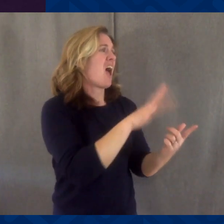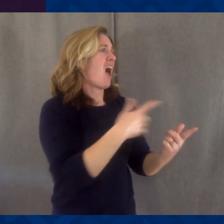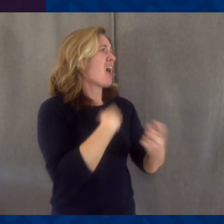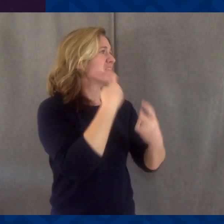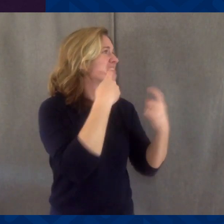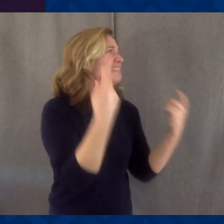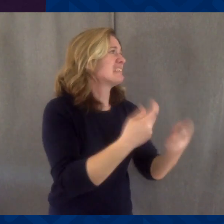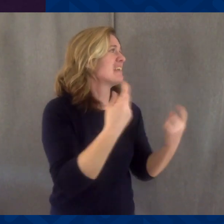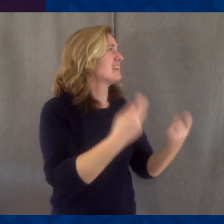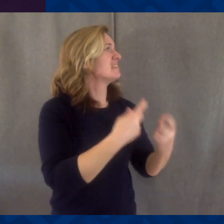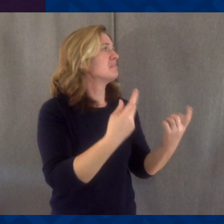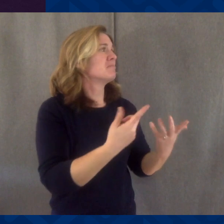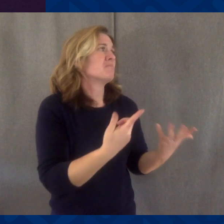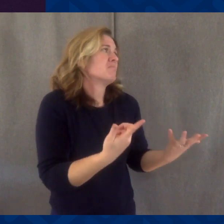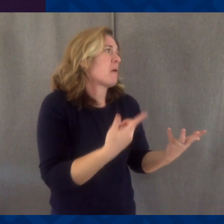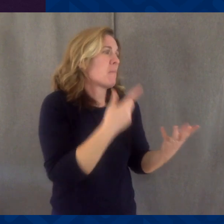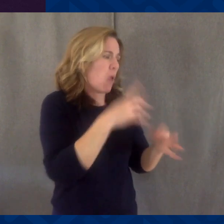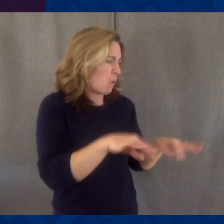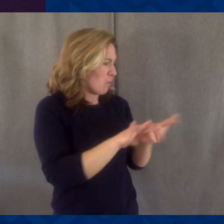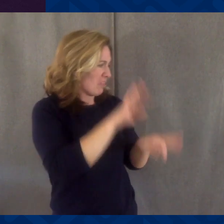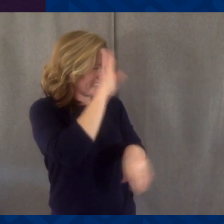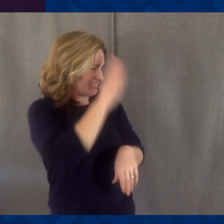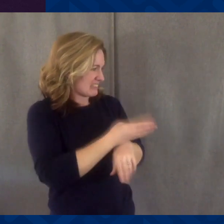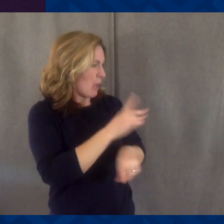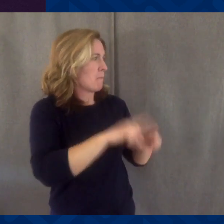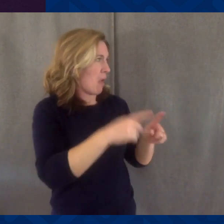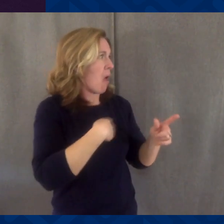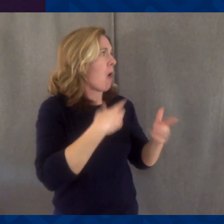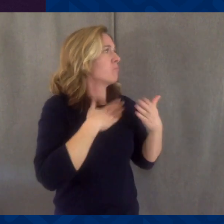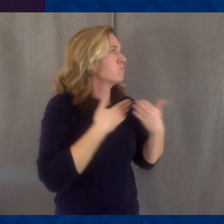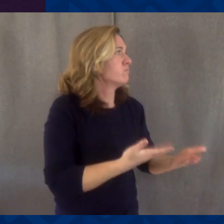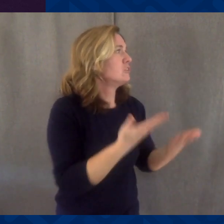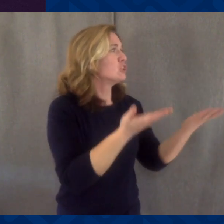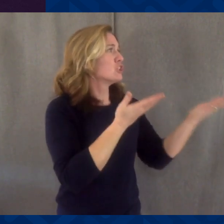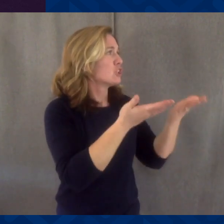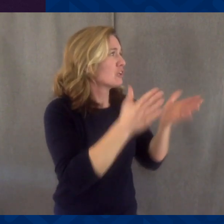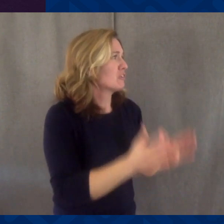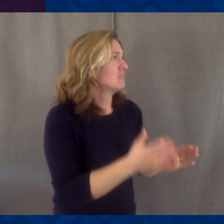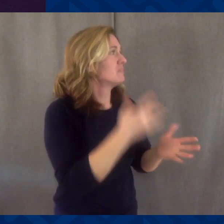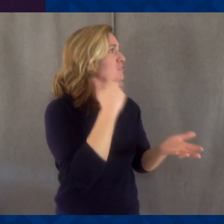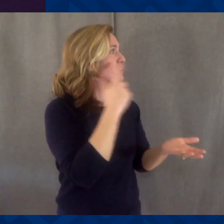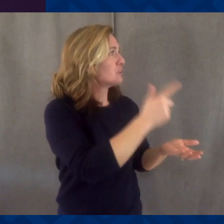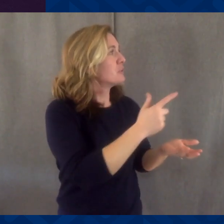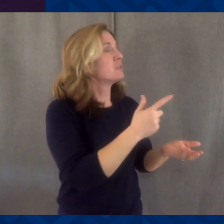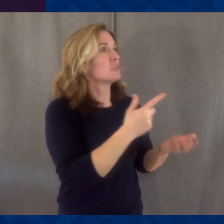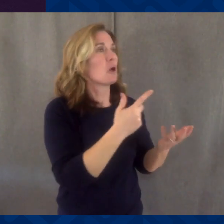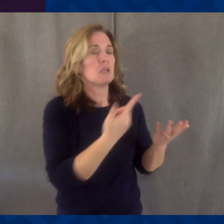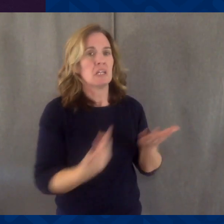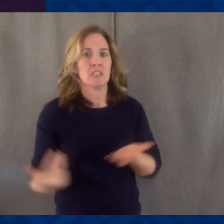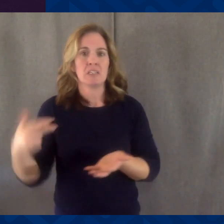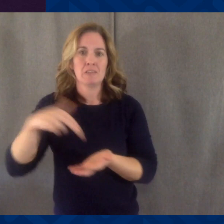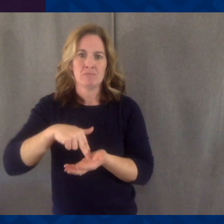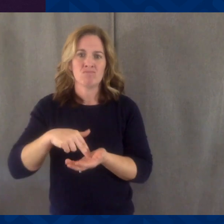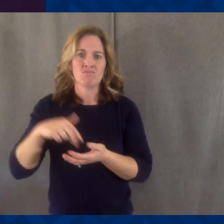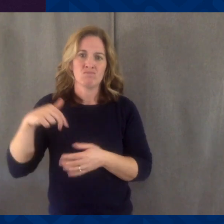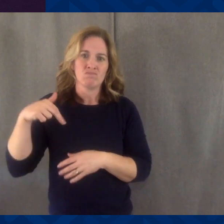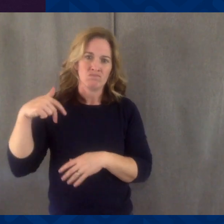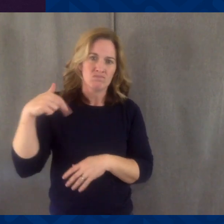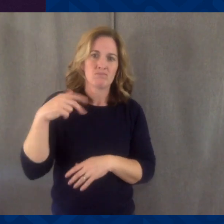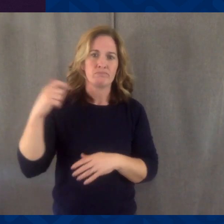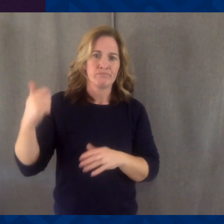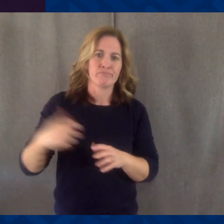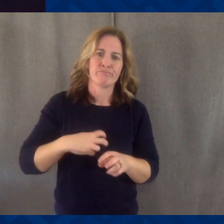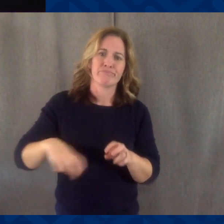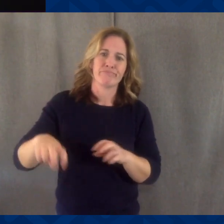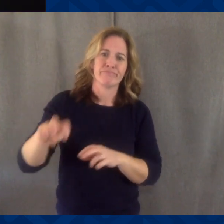son. Make me like one of your hired servants. So he got up and went to his father. But while he was still a long way off, the